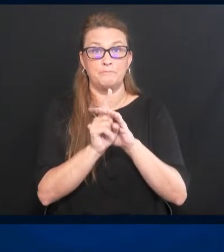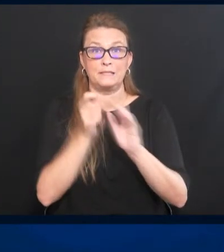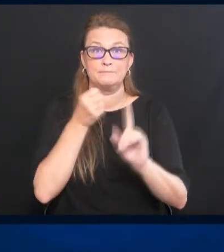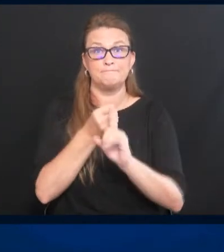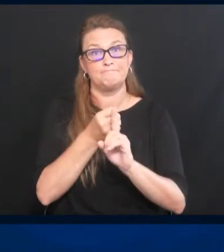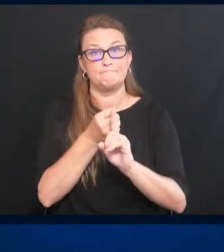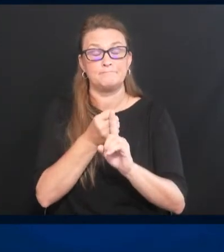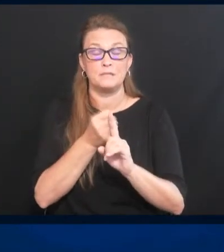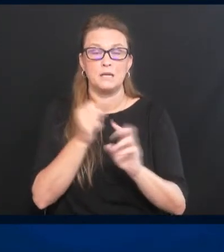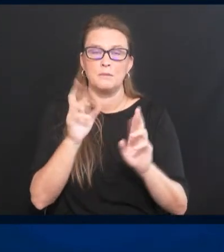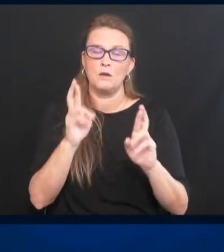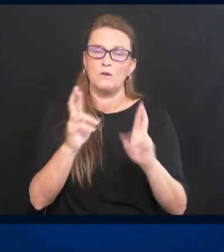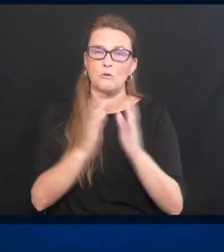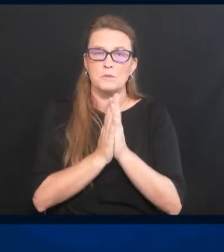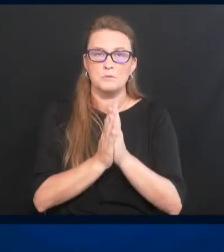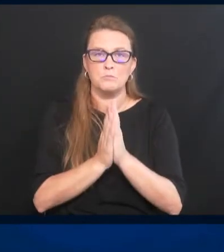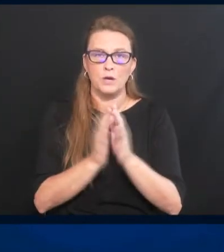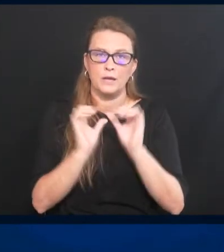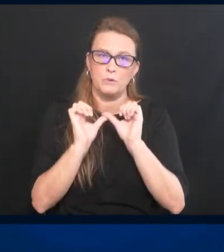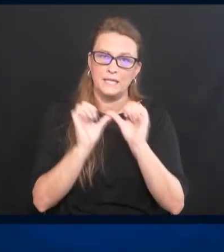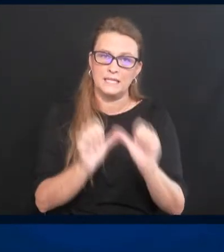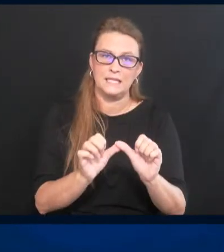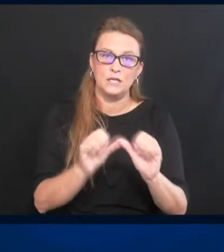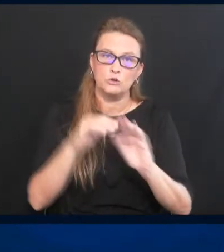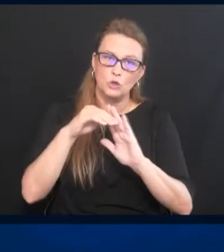let's just hope and pray that we're going to continue down.